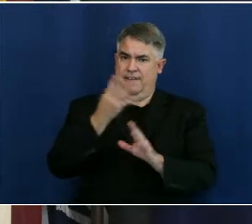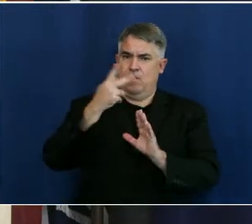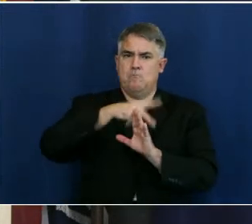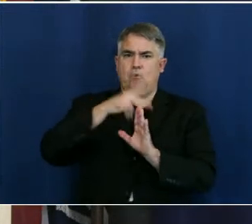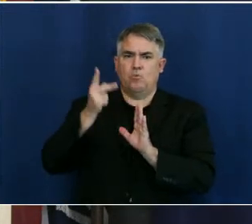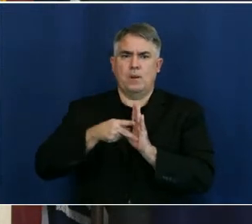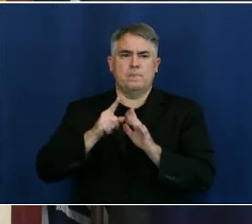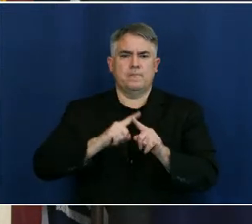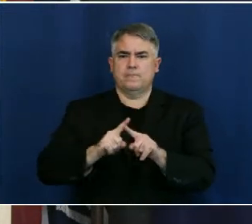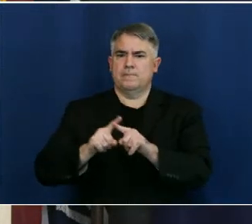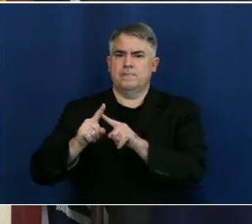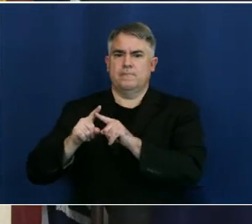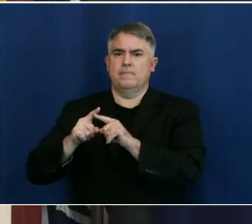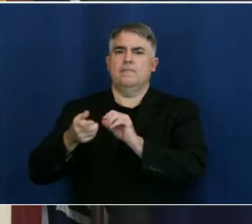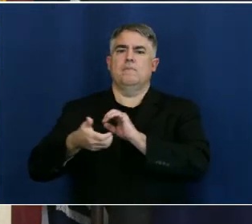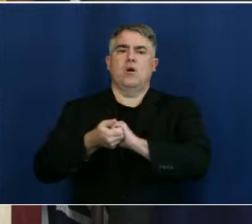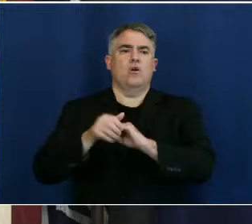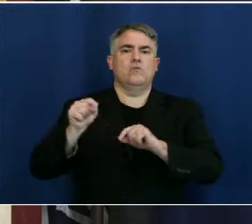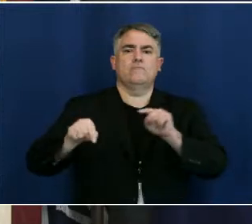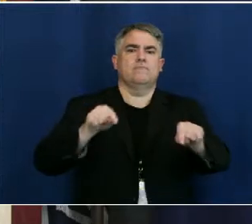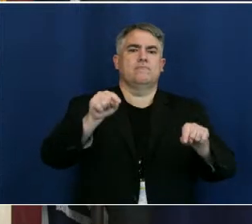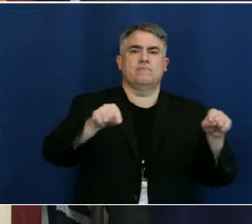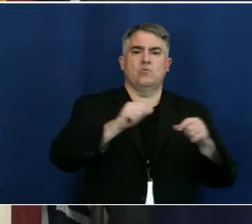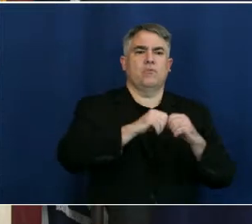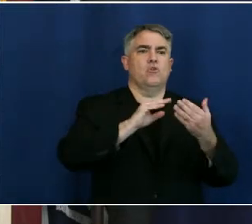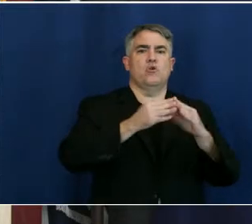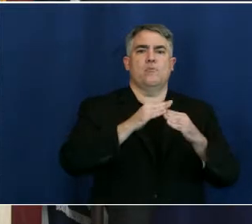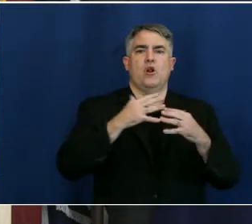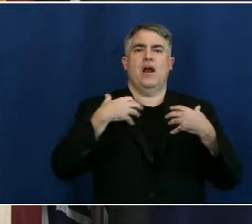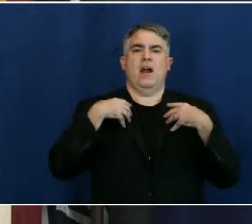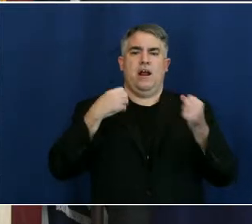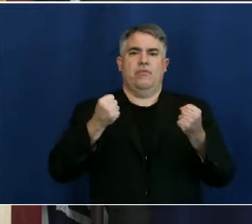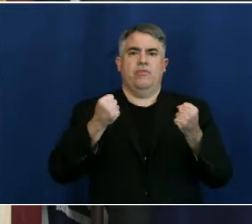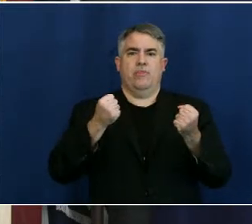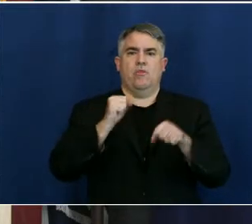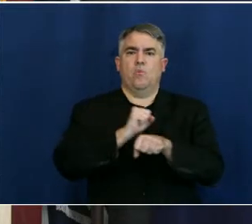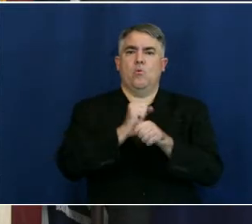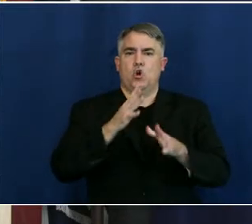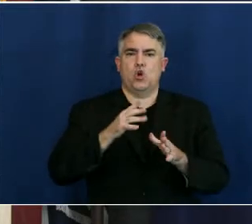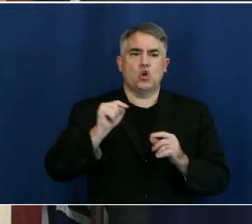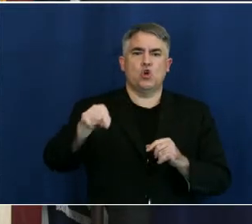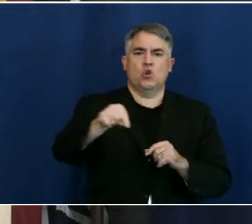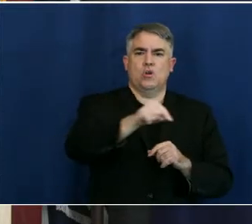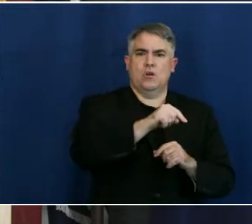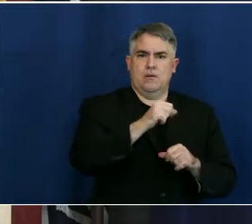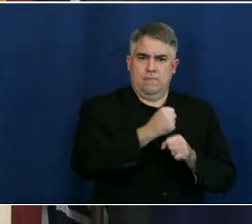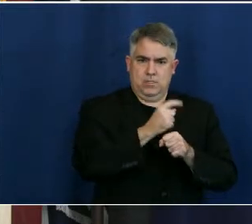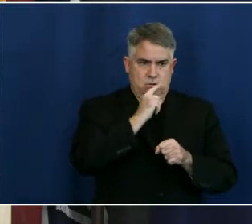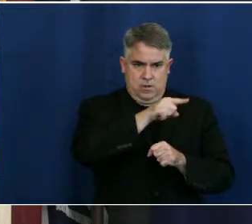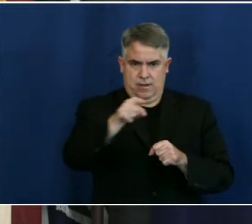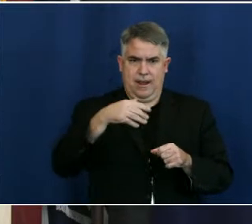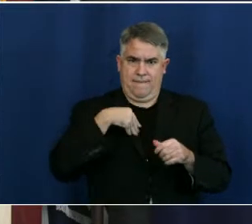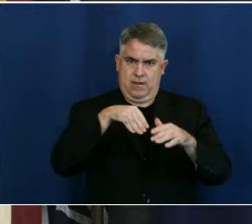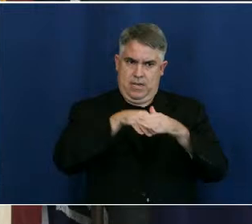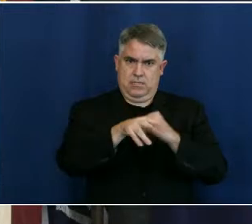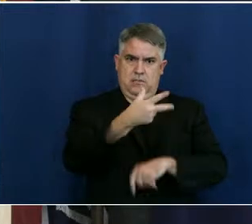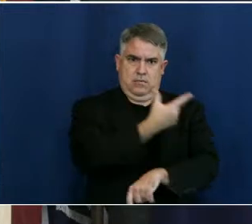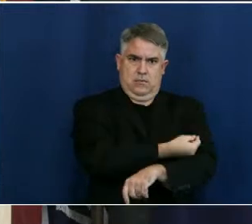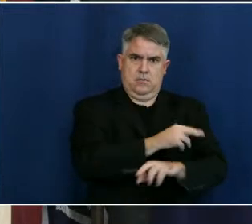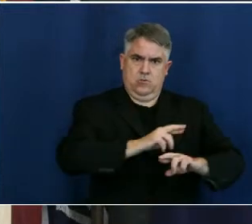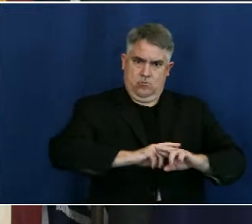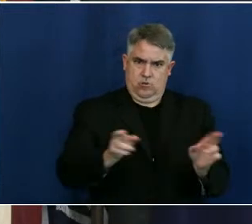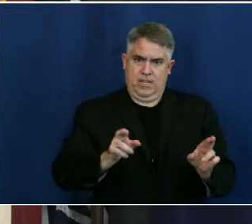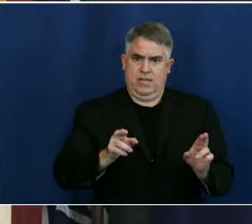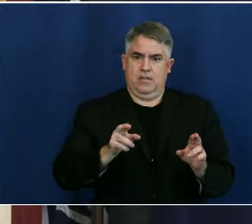healthcare workers, our promotoras, and designed to help ensure access to available appointments for communities that have been most impacted by